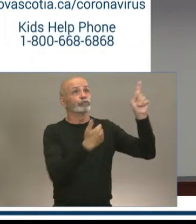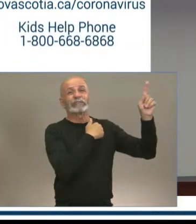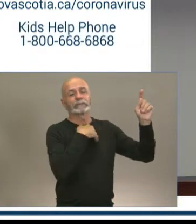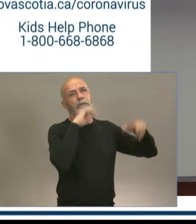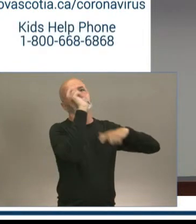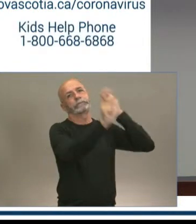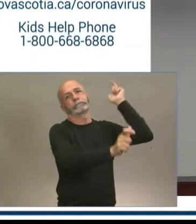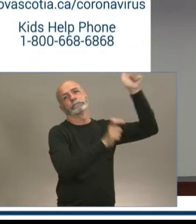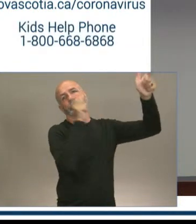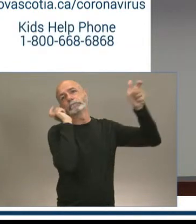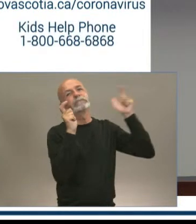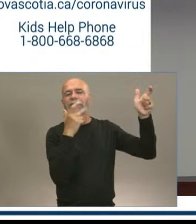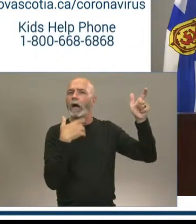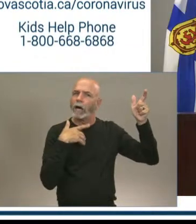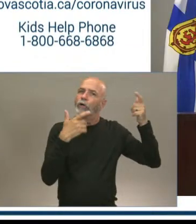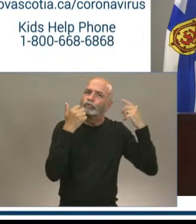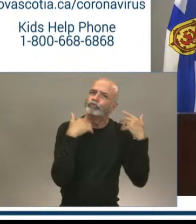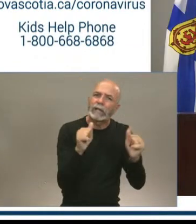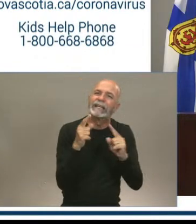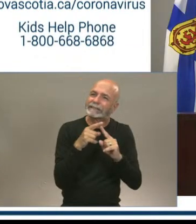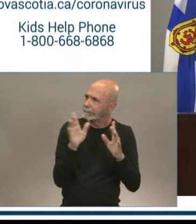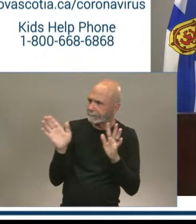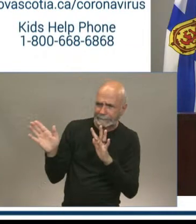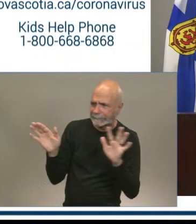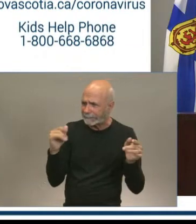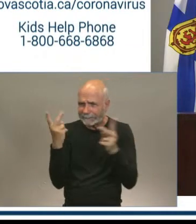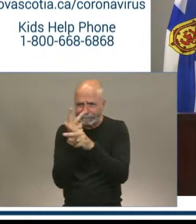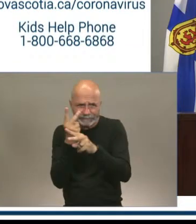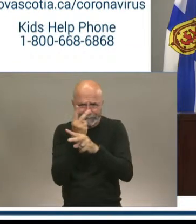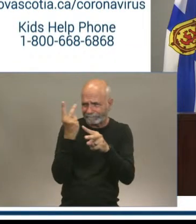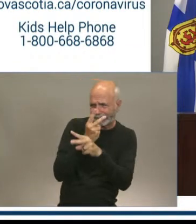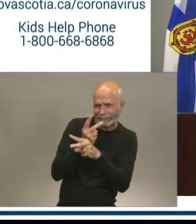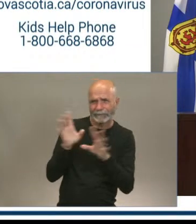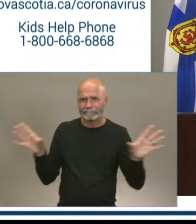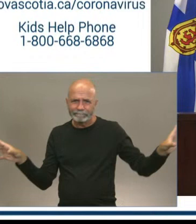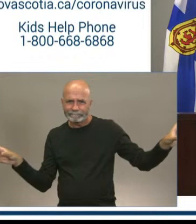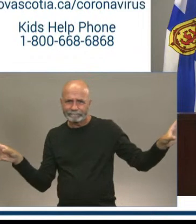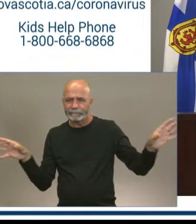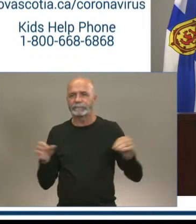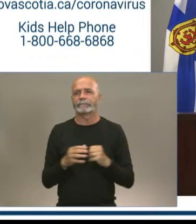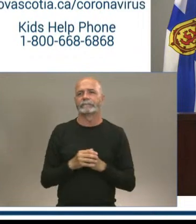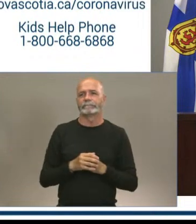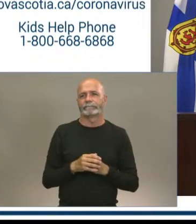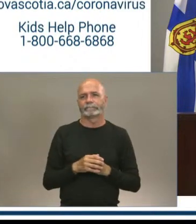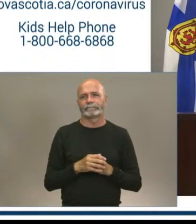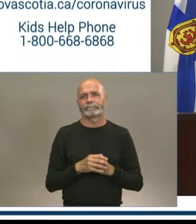need to. We'll go next to David Kosh with Times and Transcript. Go ahead, David.